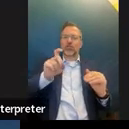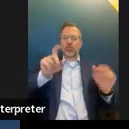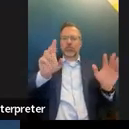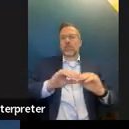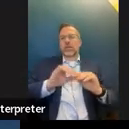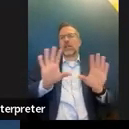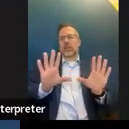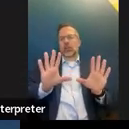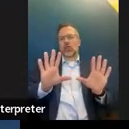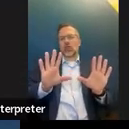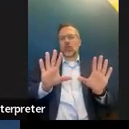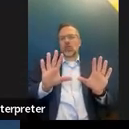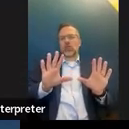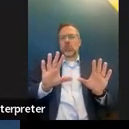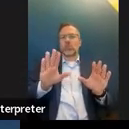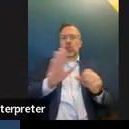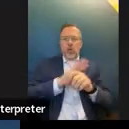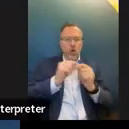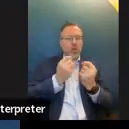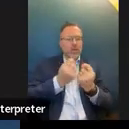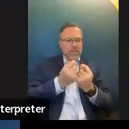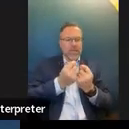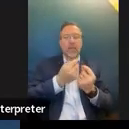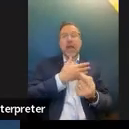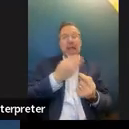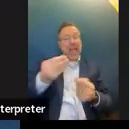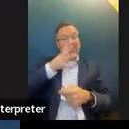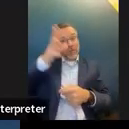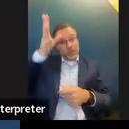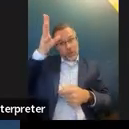the parents. So you don't want to put